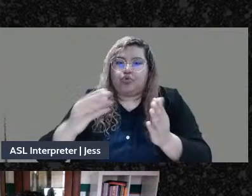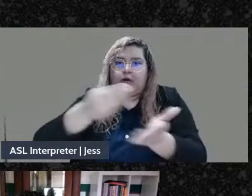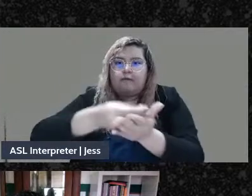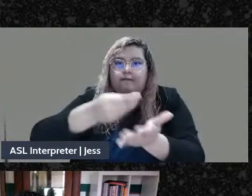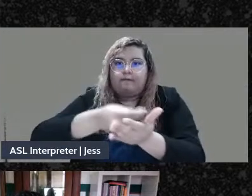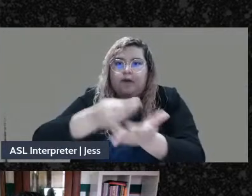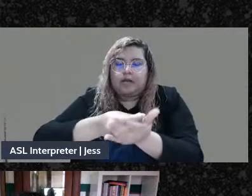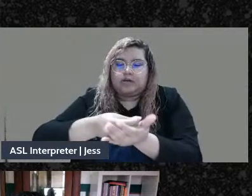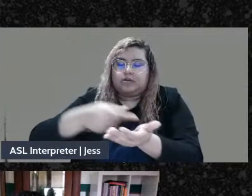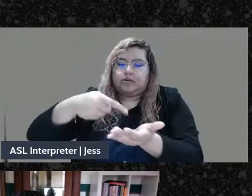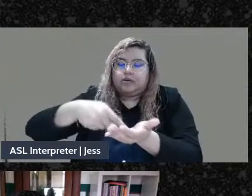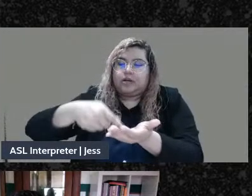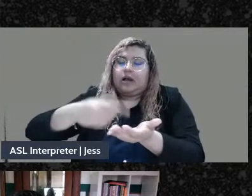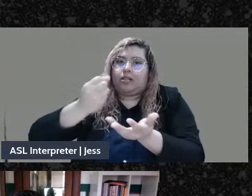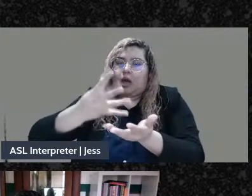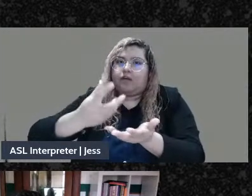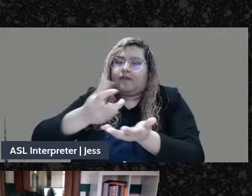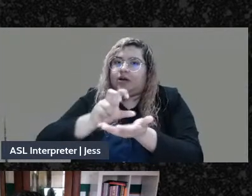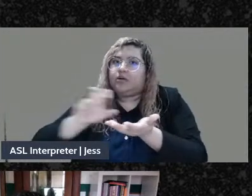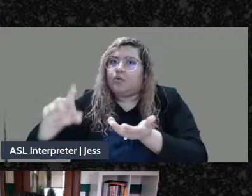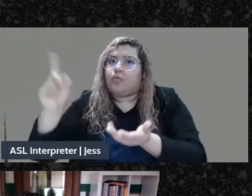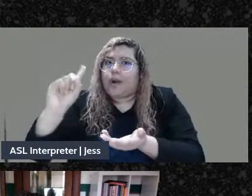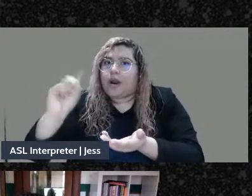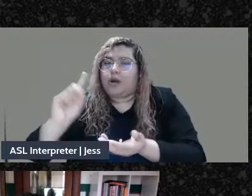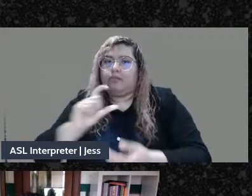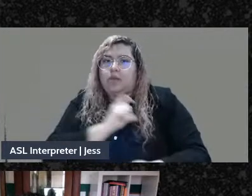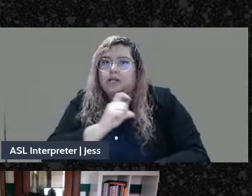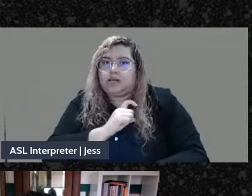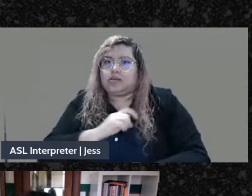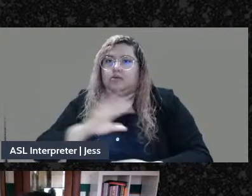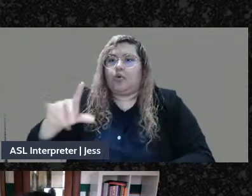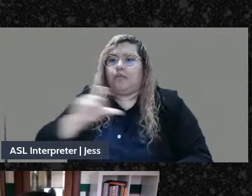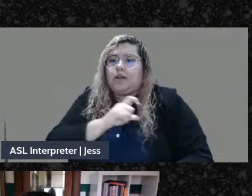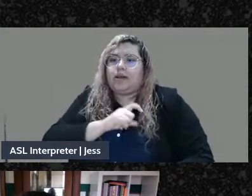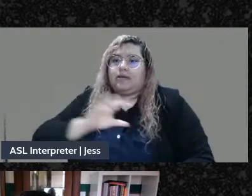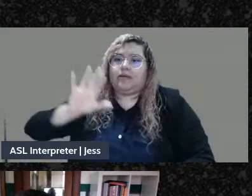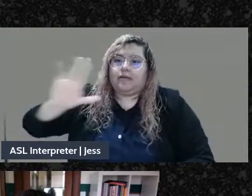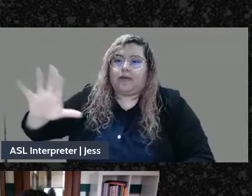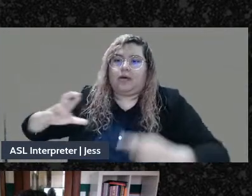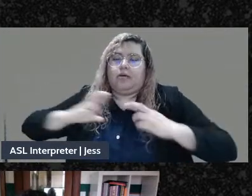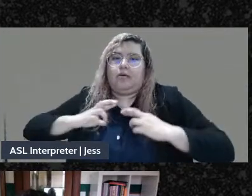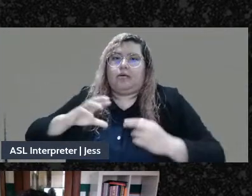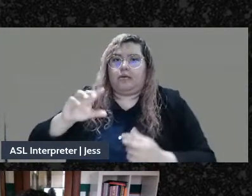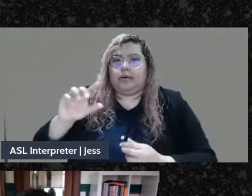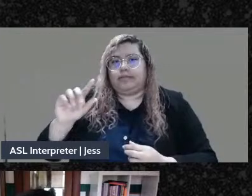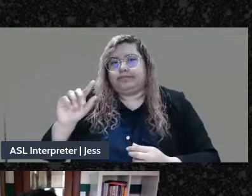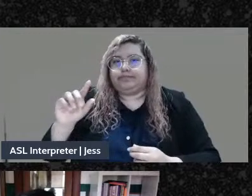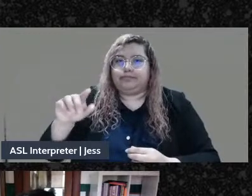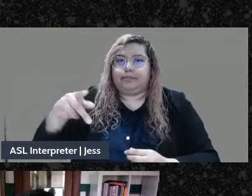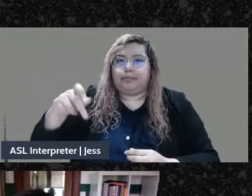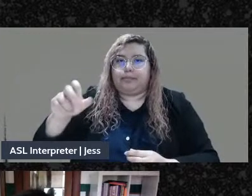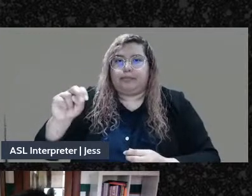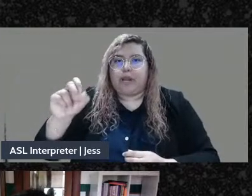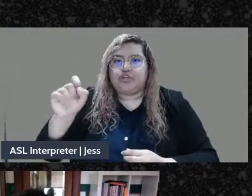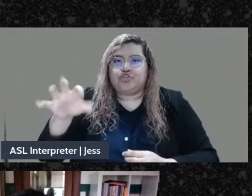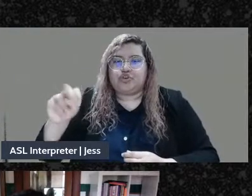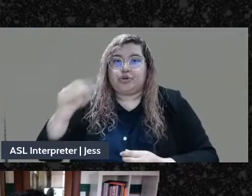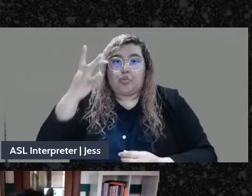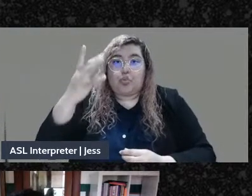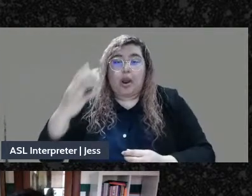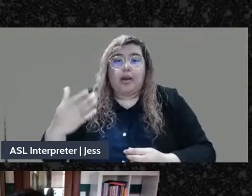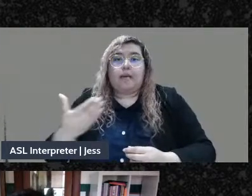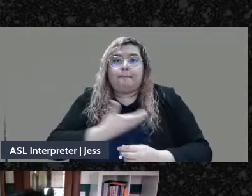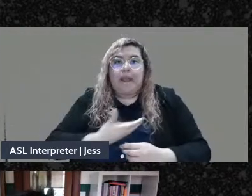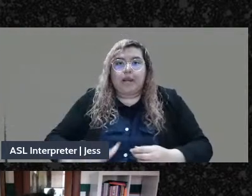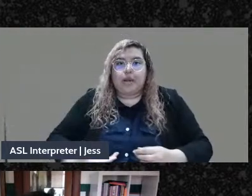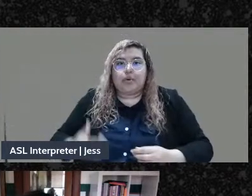tied up in police and police pensions, is because, the mayor, so one person decides a budget, and then these 9 electeds